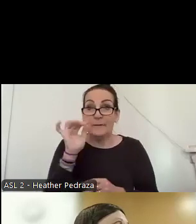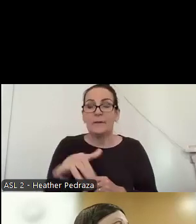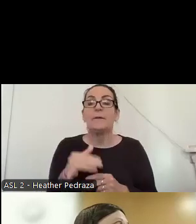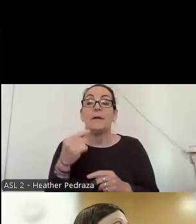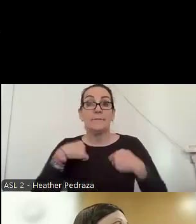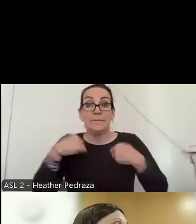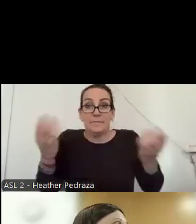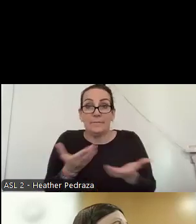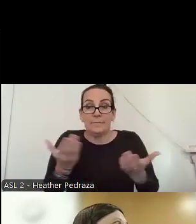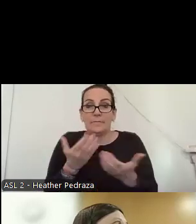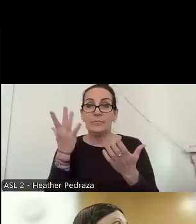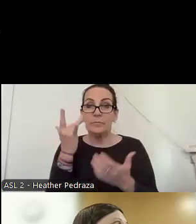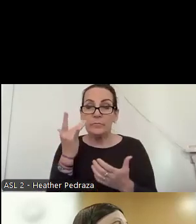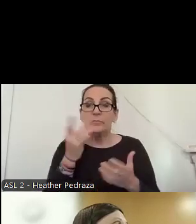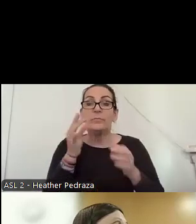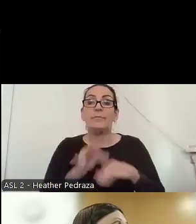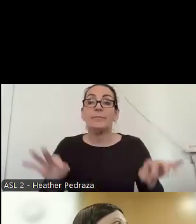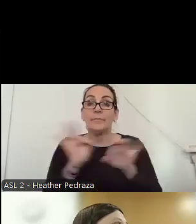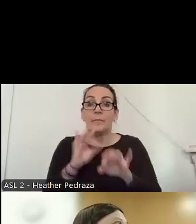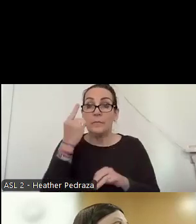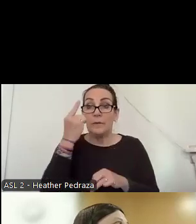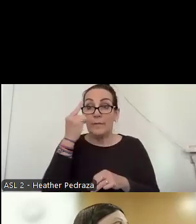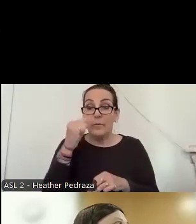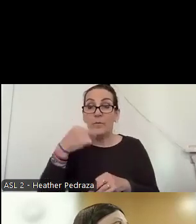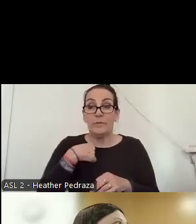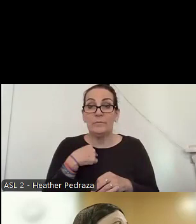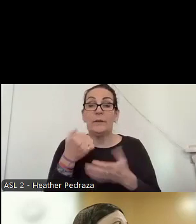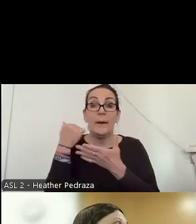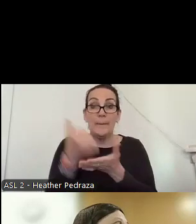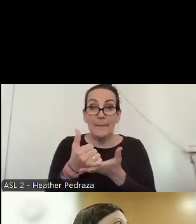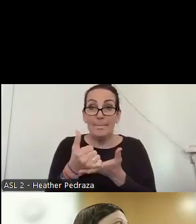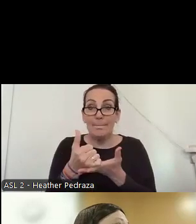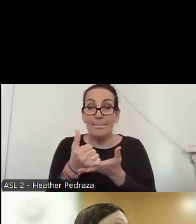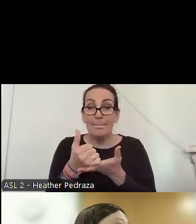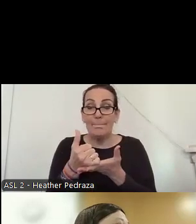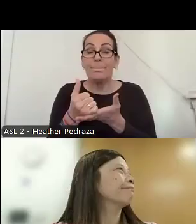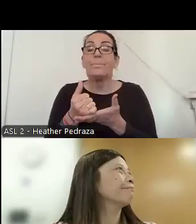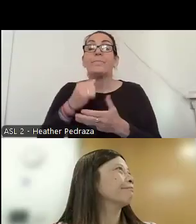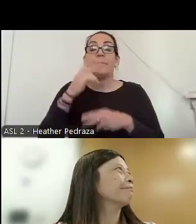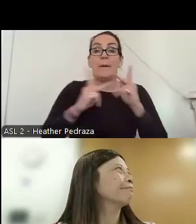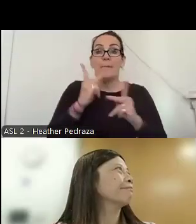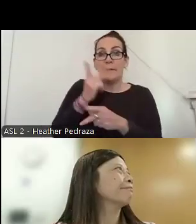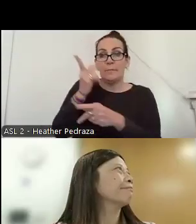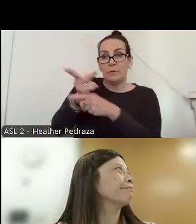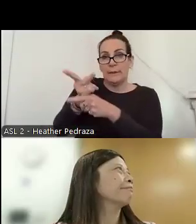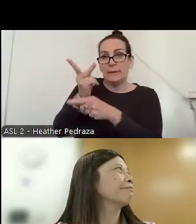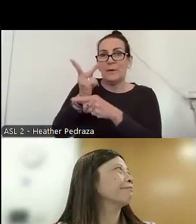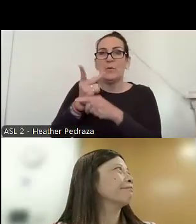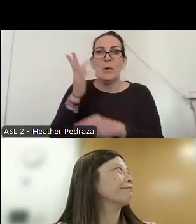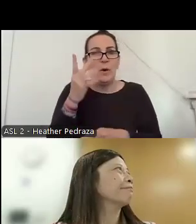because it's important to me to help those people who help, because it is tough,